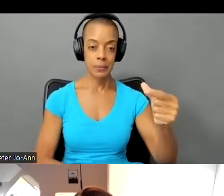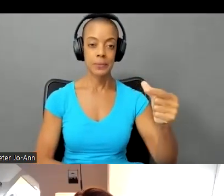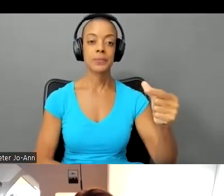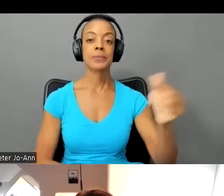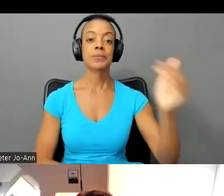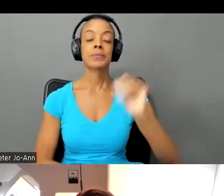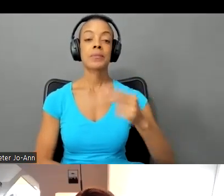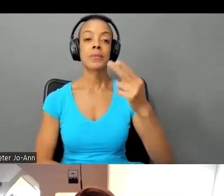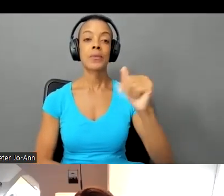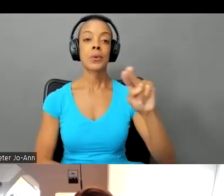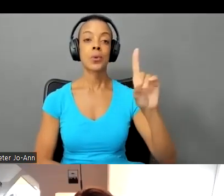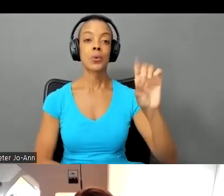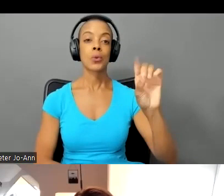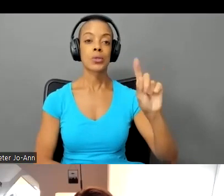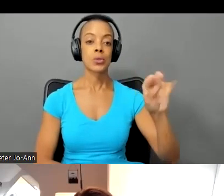the Haudenosaunee,